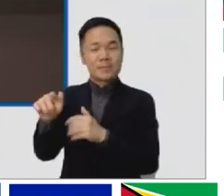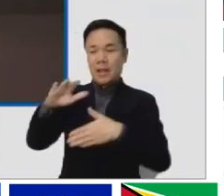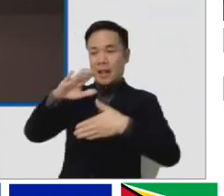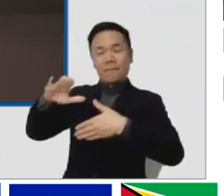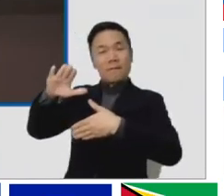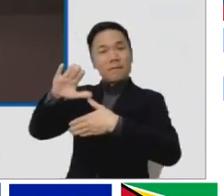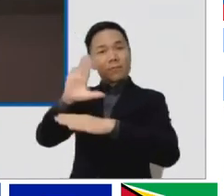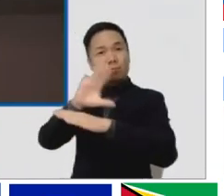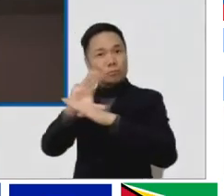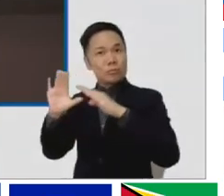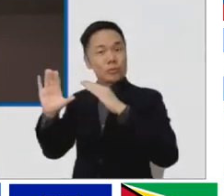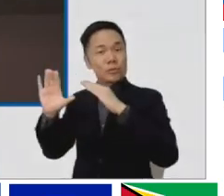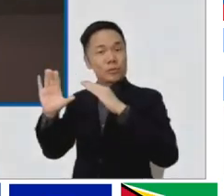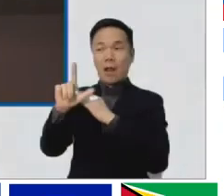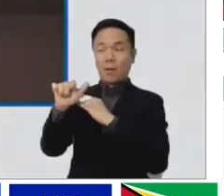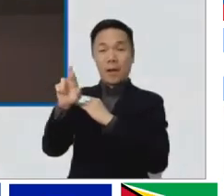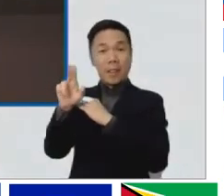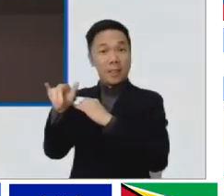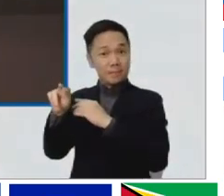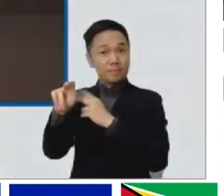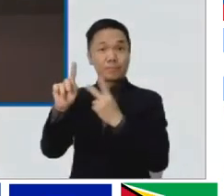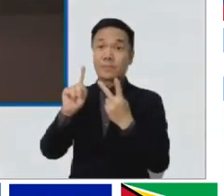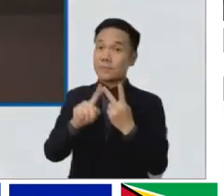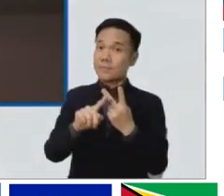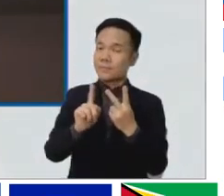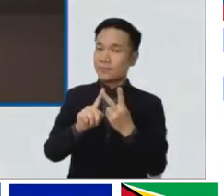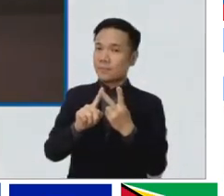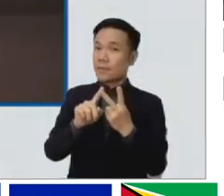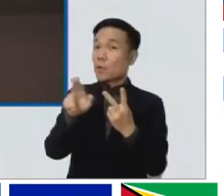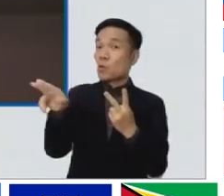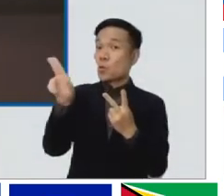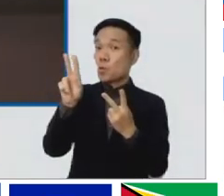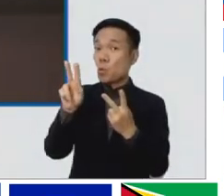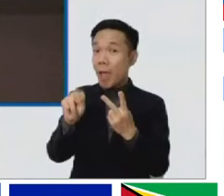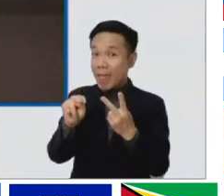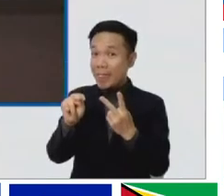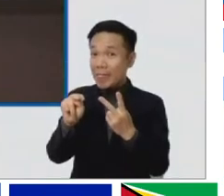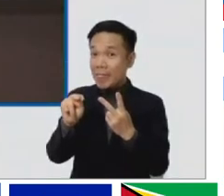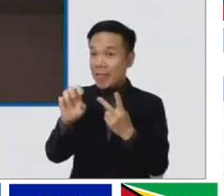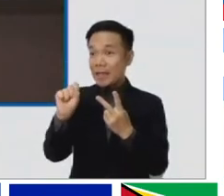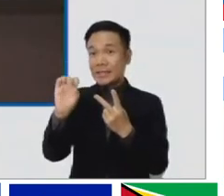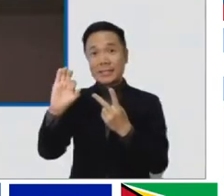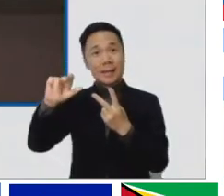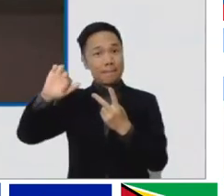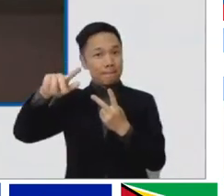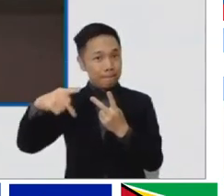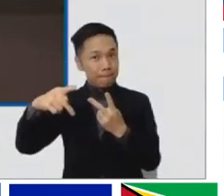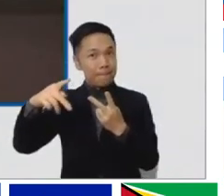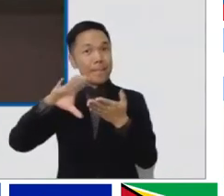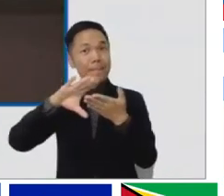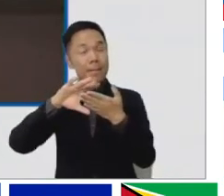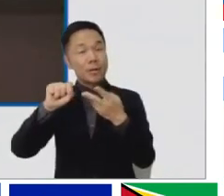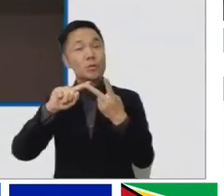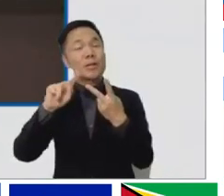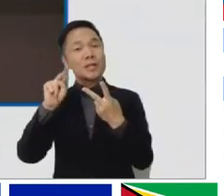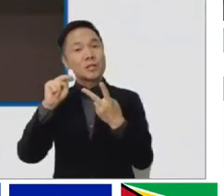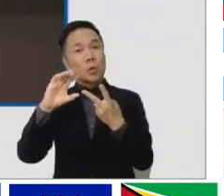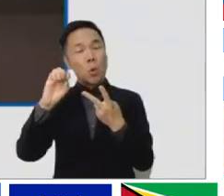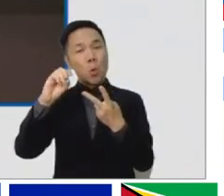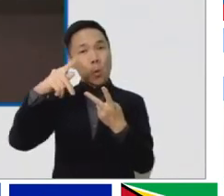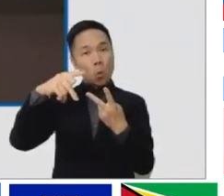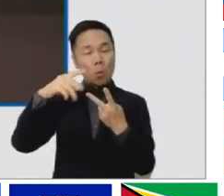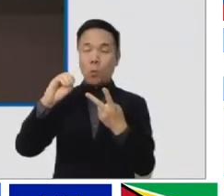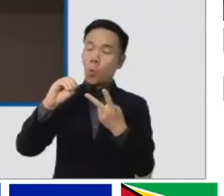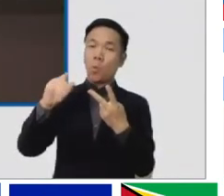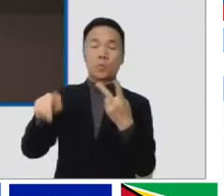Nations Educational, Scientific, and Cultural Organization, UNESCO, and the moderator, Alonso Brenes,